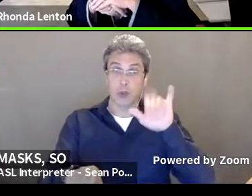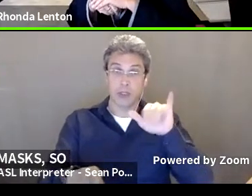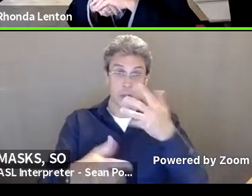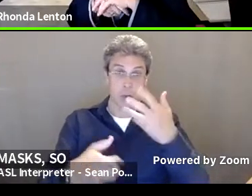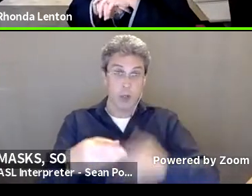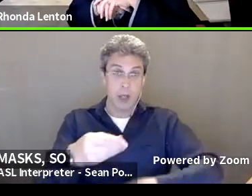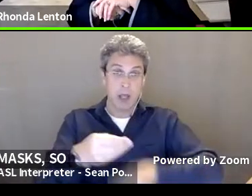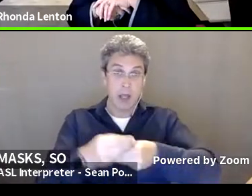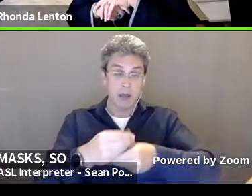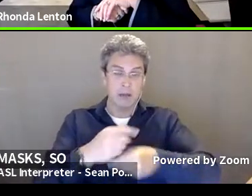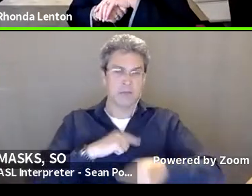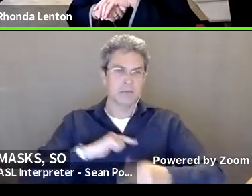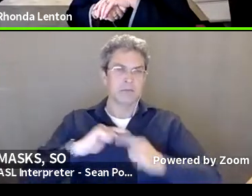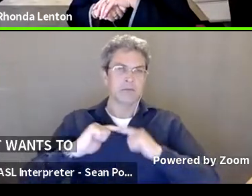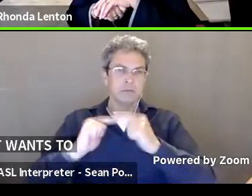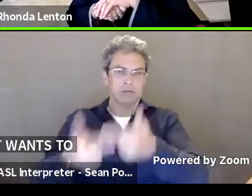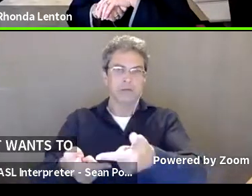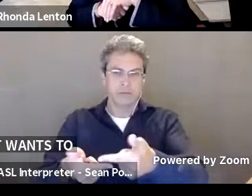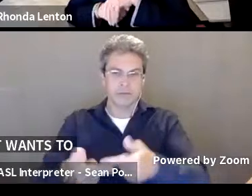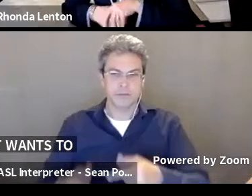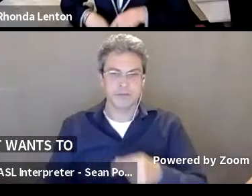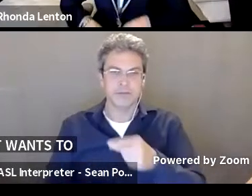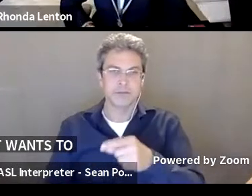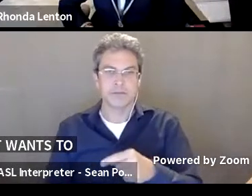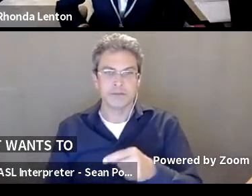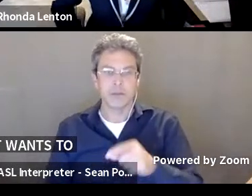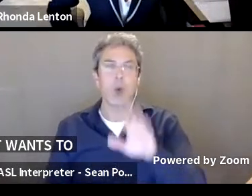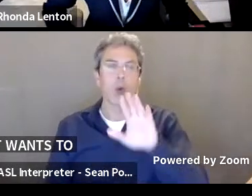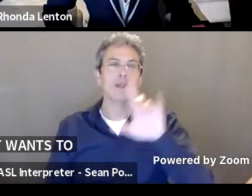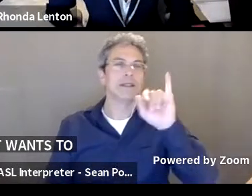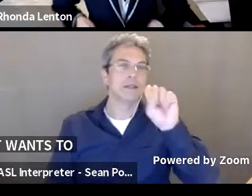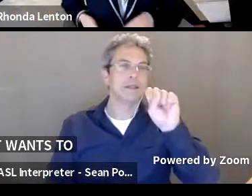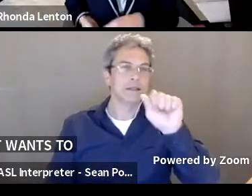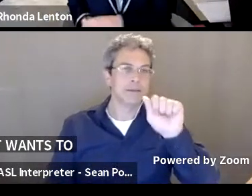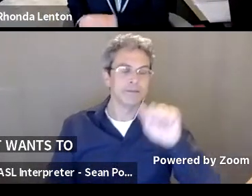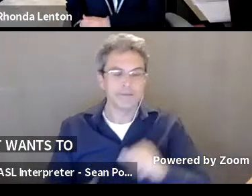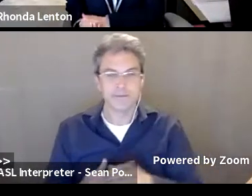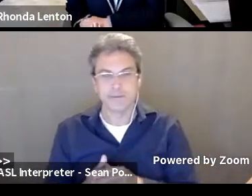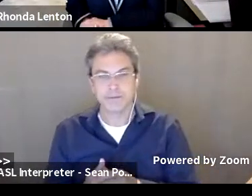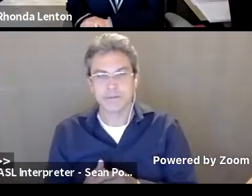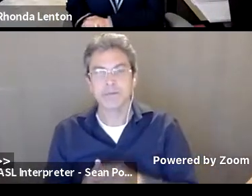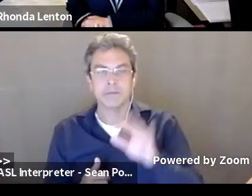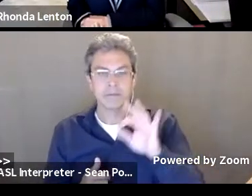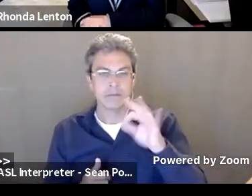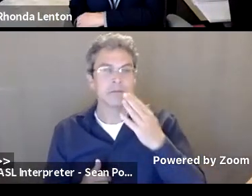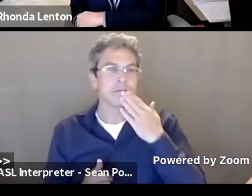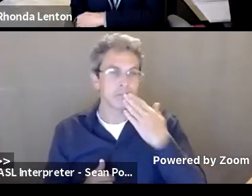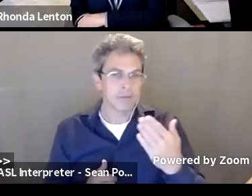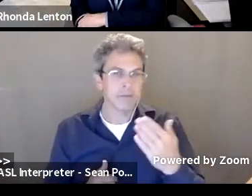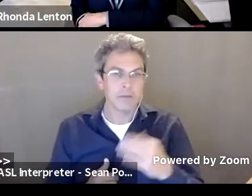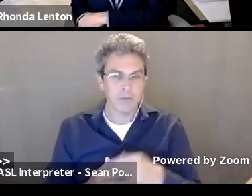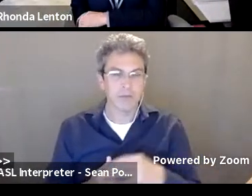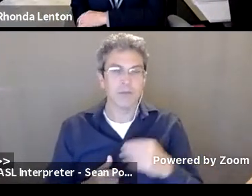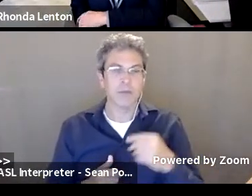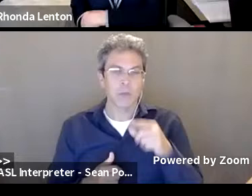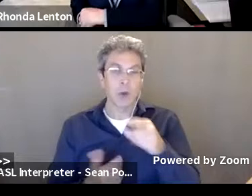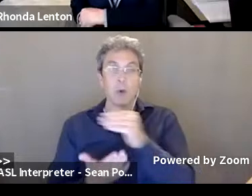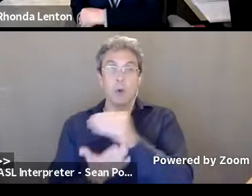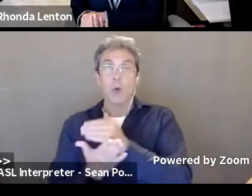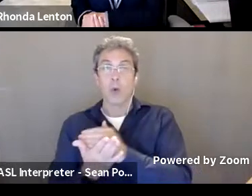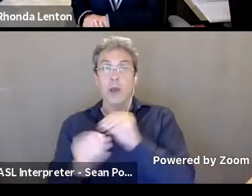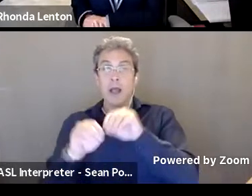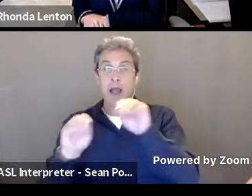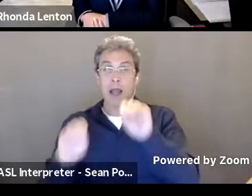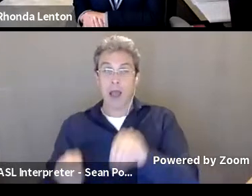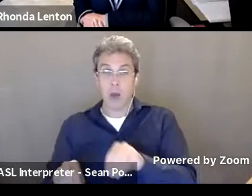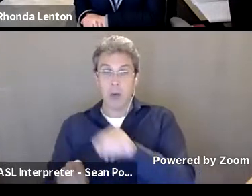turn it over to her. Thank you. Yes, I would just add that in fact, we've done a little bit better than the course outline. We have been